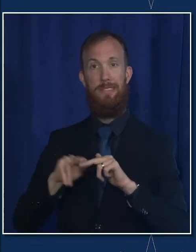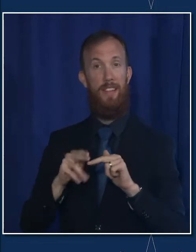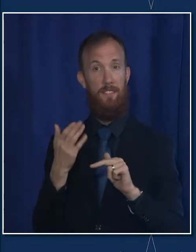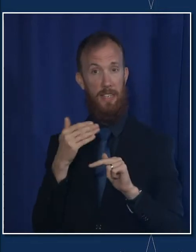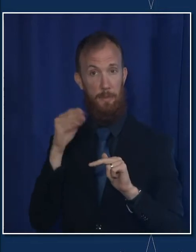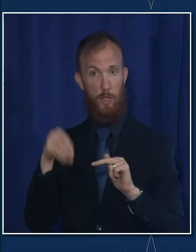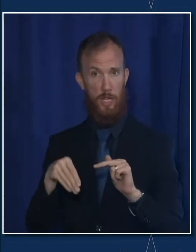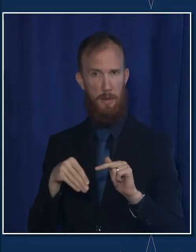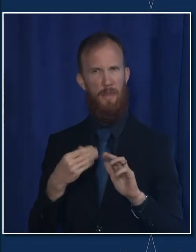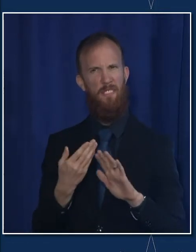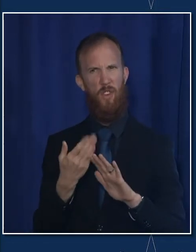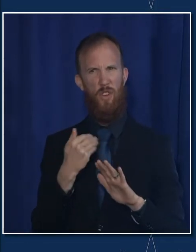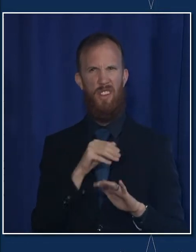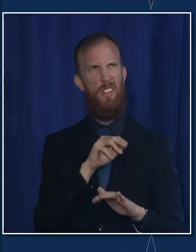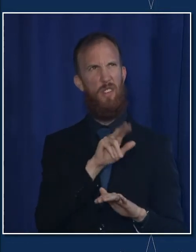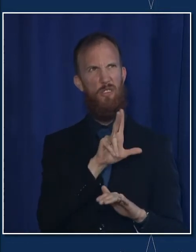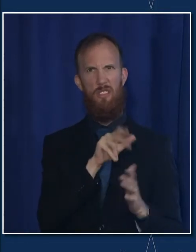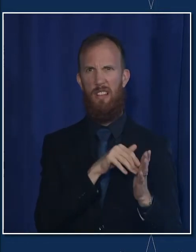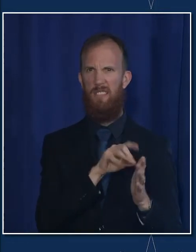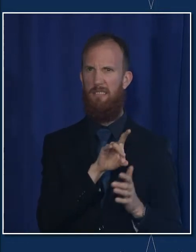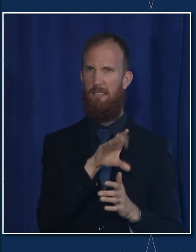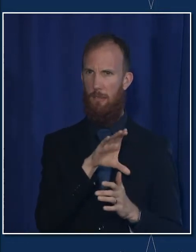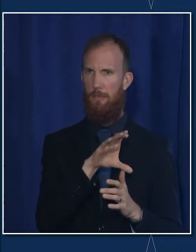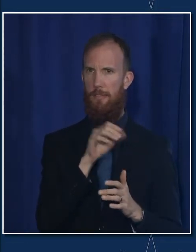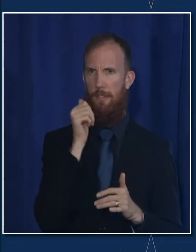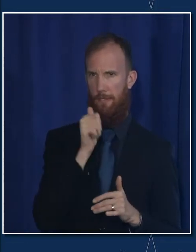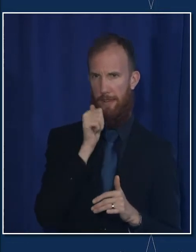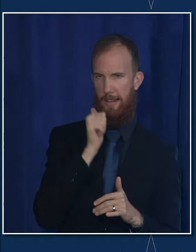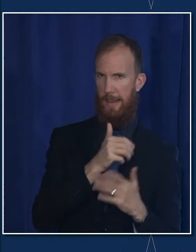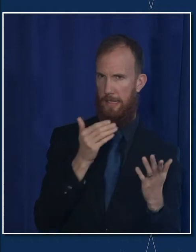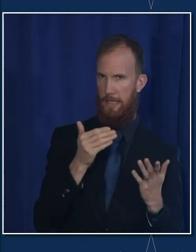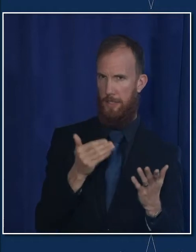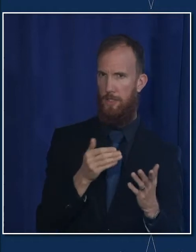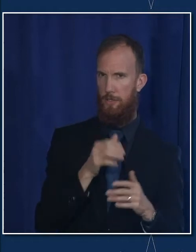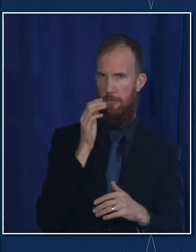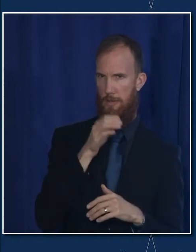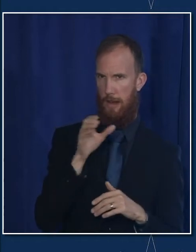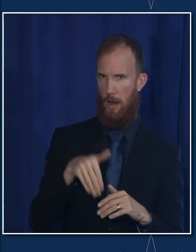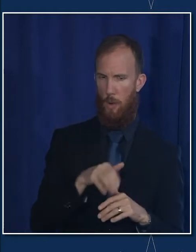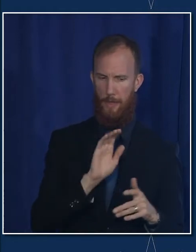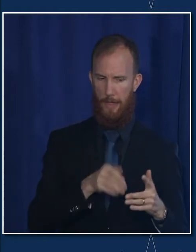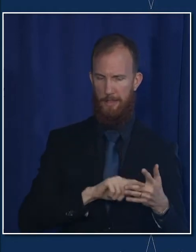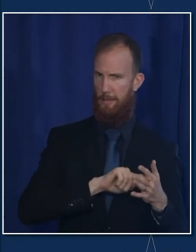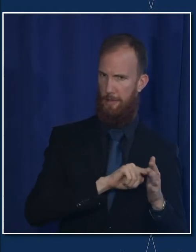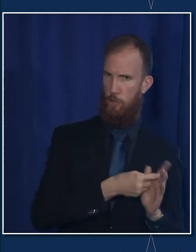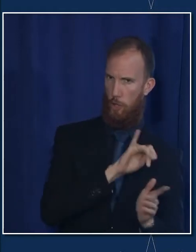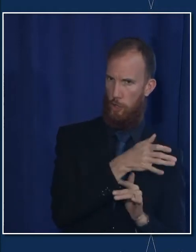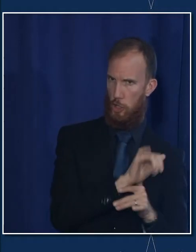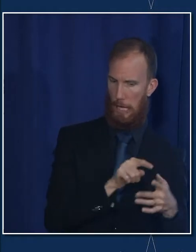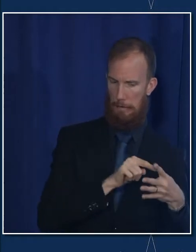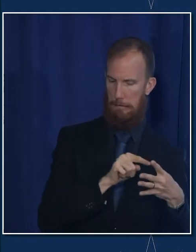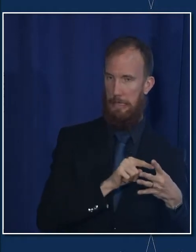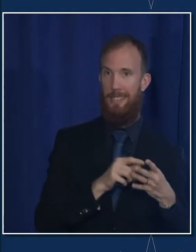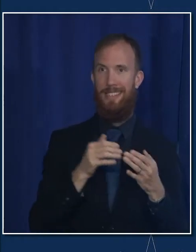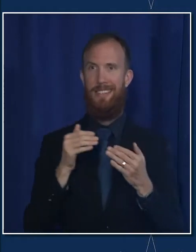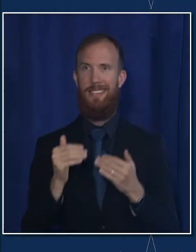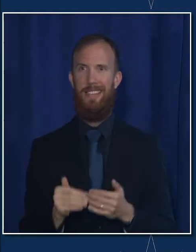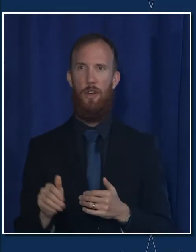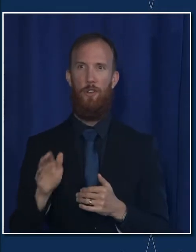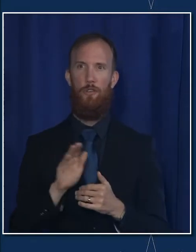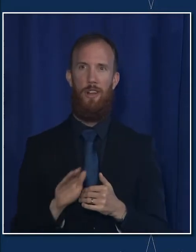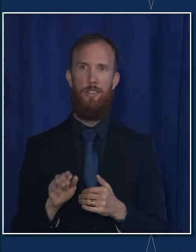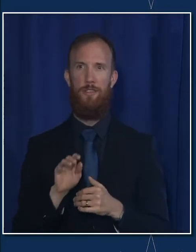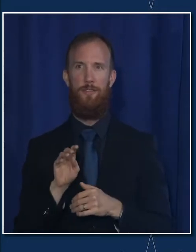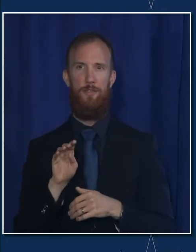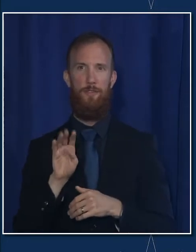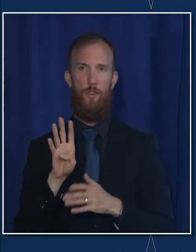vaccinations per day in Chicago in early July, and we're now averaging more than 4,500 vaccinations per day, which is good to see.